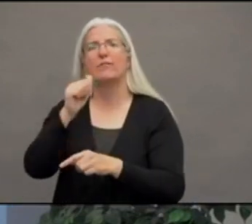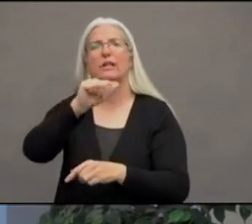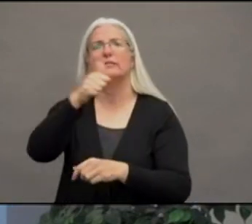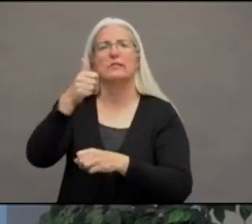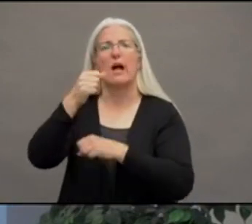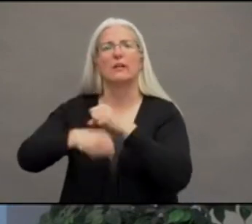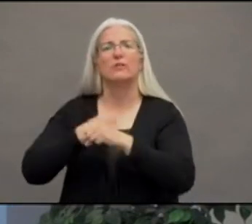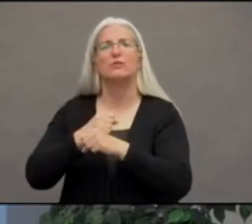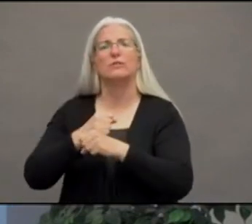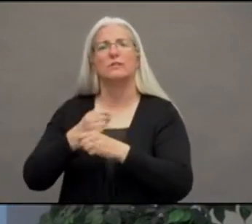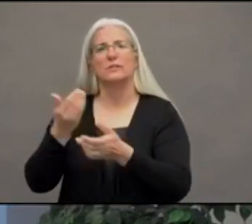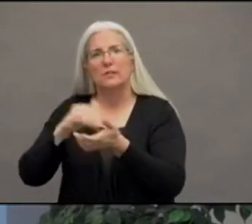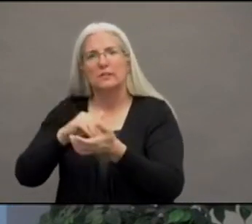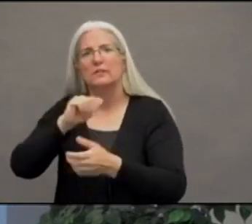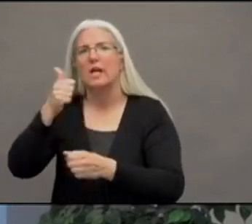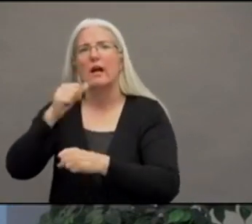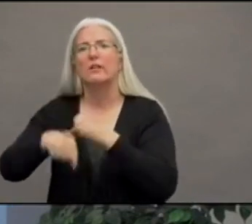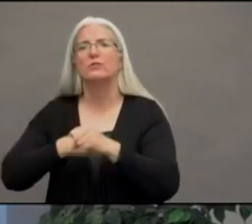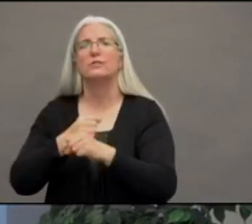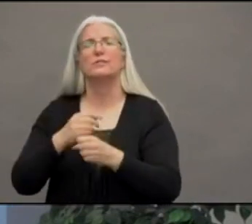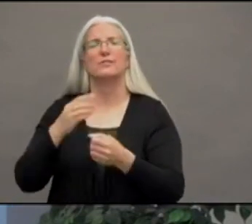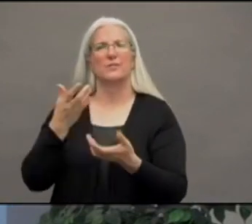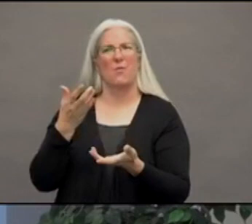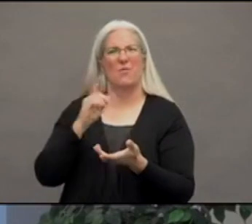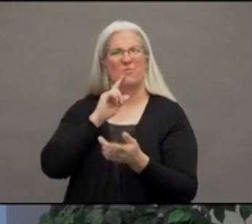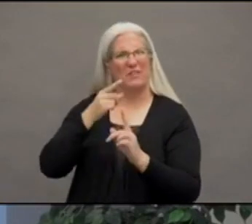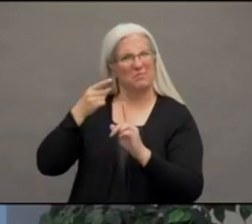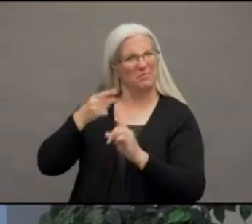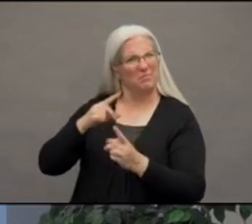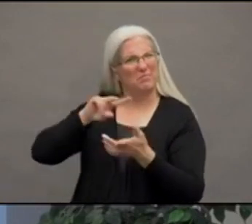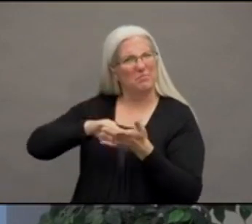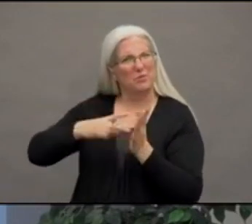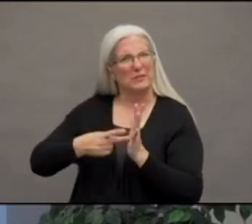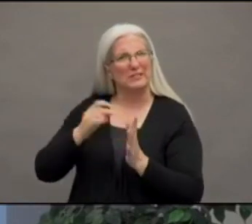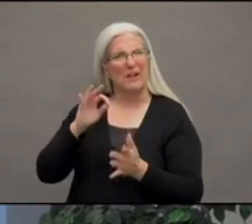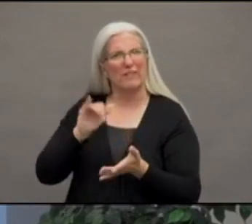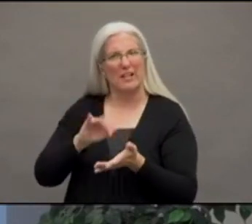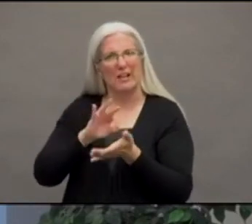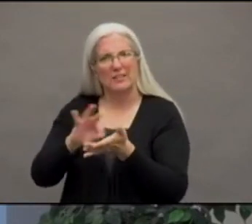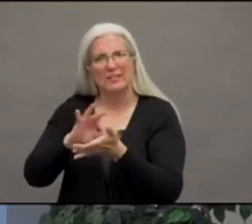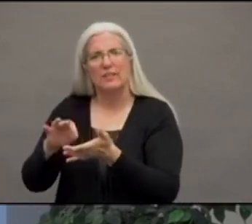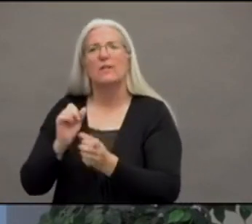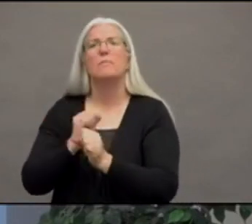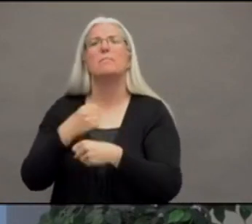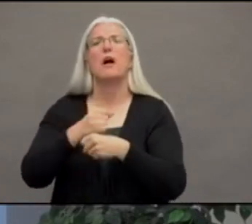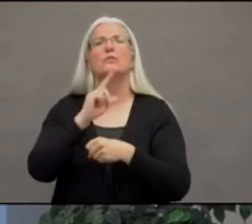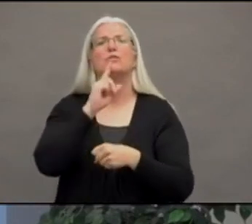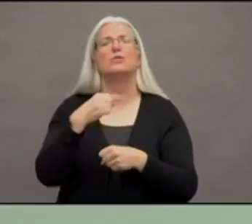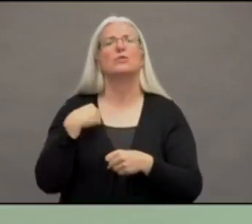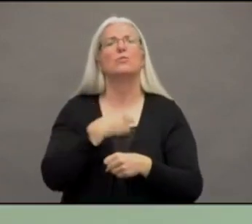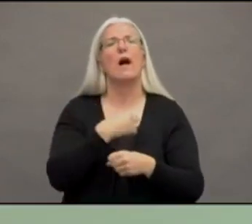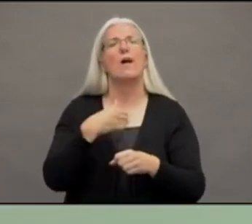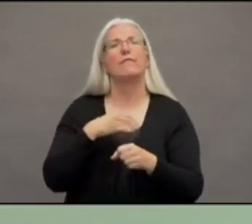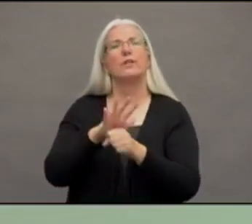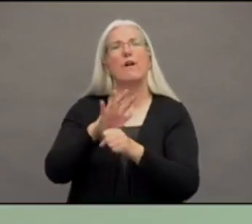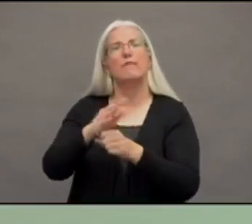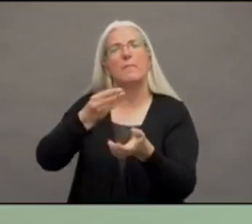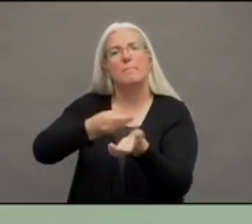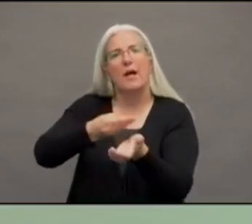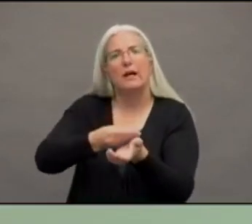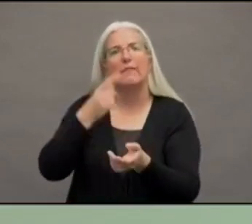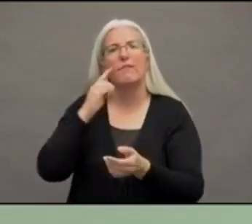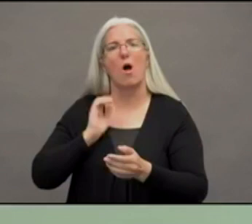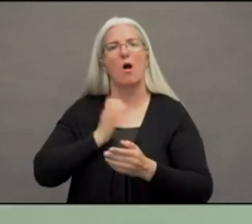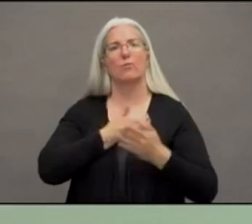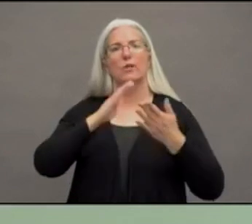census means that our community is ensured funding for schools, healthcare, programs for